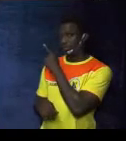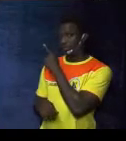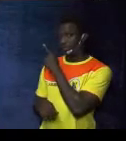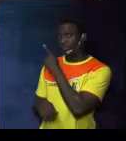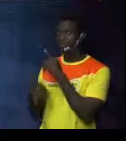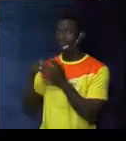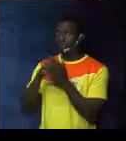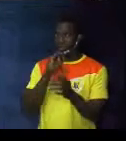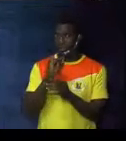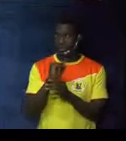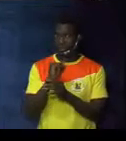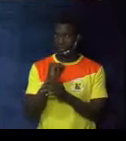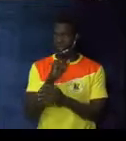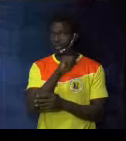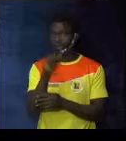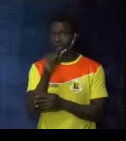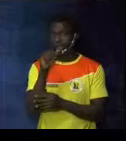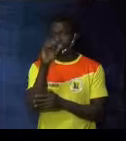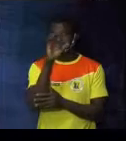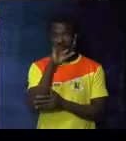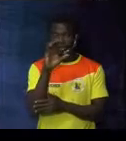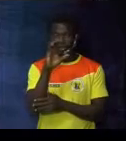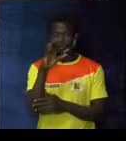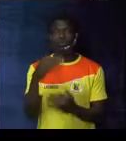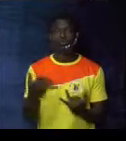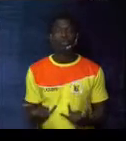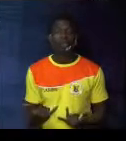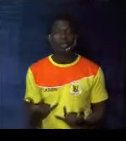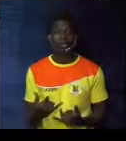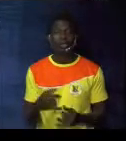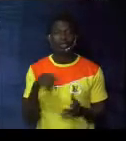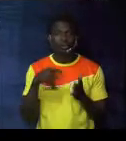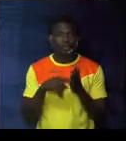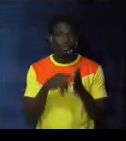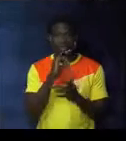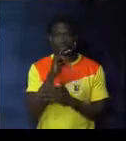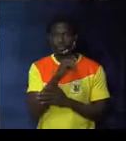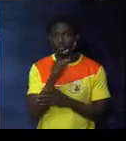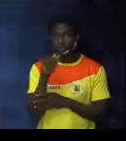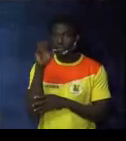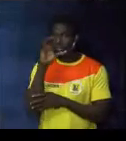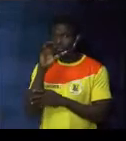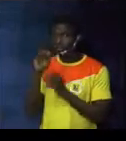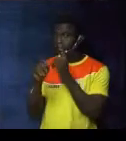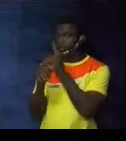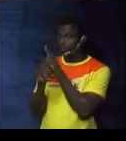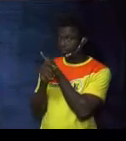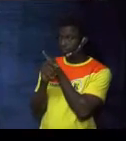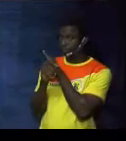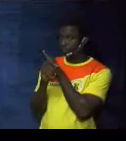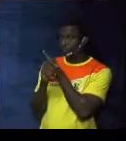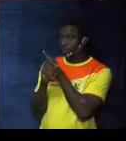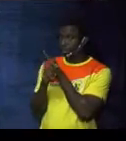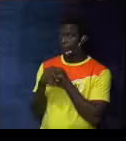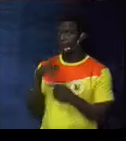it. You are crossing it at home. It is a circle. Now, this shape is a circle.